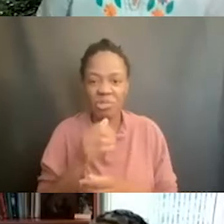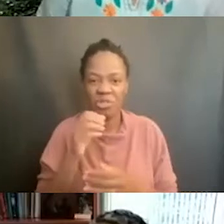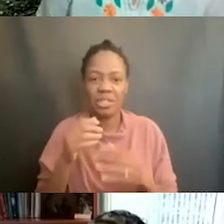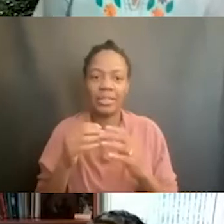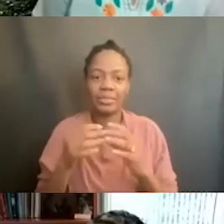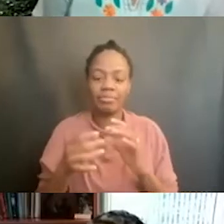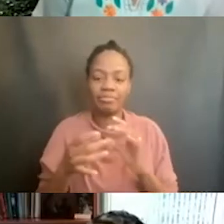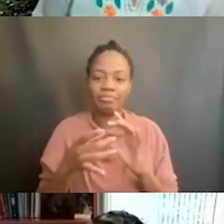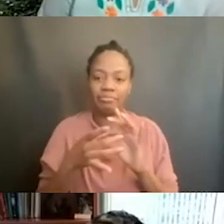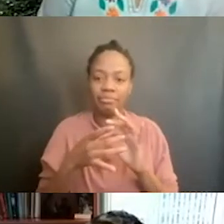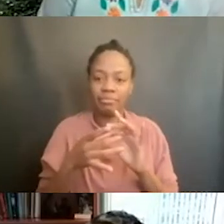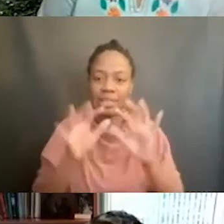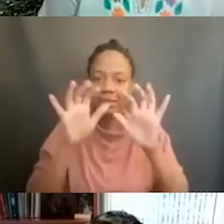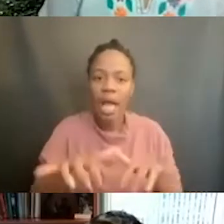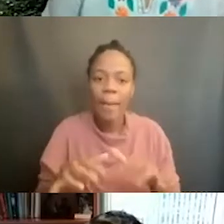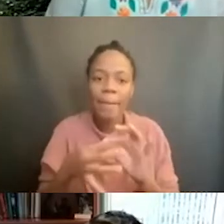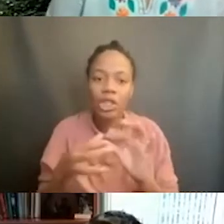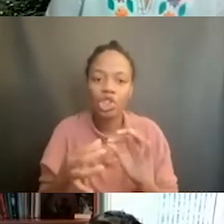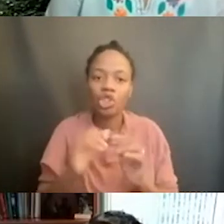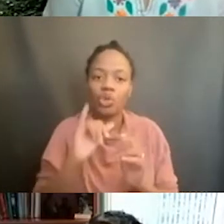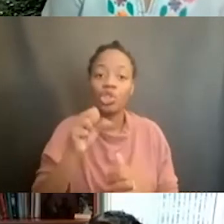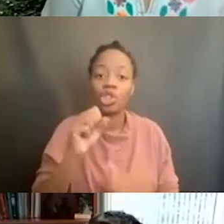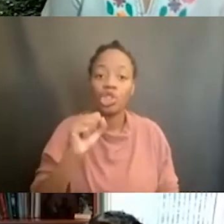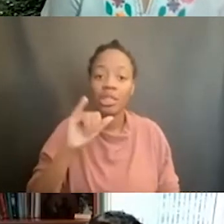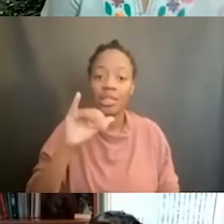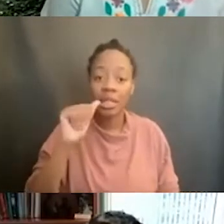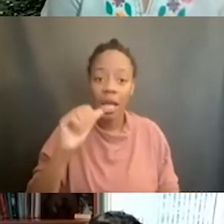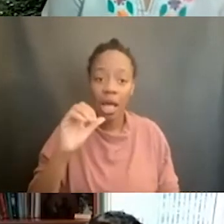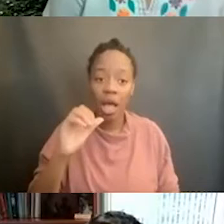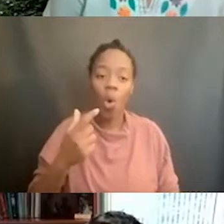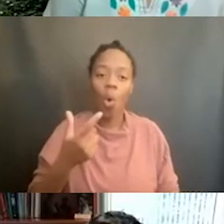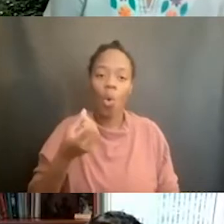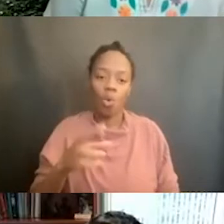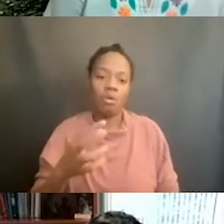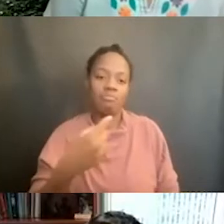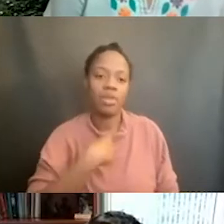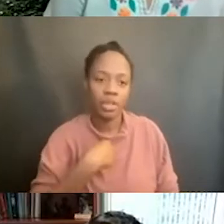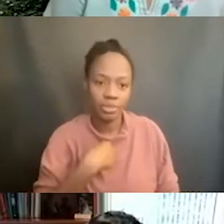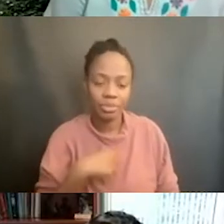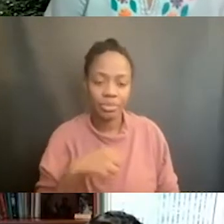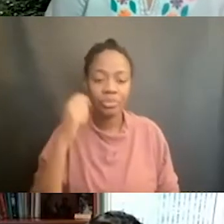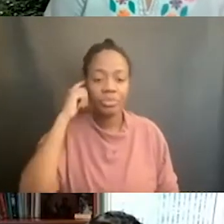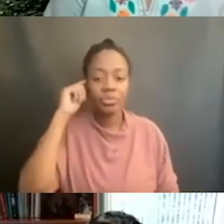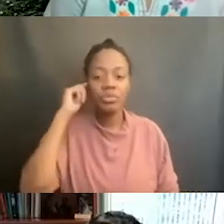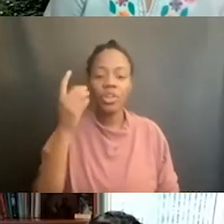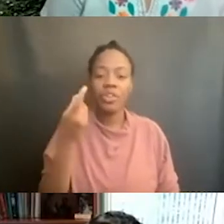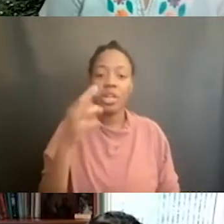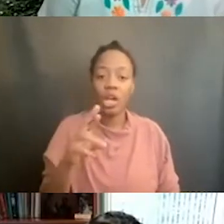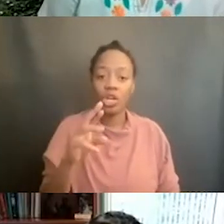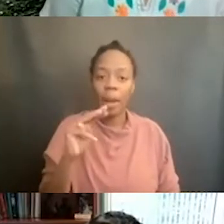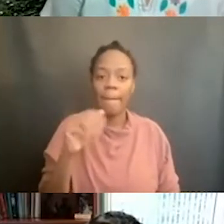either Jessica or myself. Our moderators for today's panel are Dr. Marta Escobar and Dr. Freddy